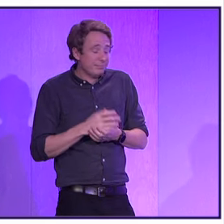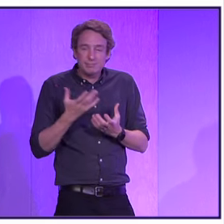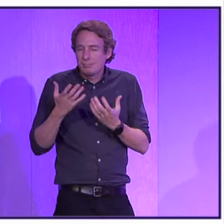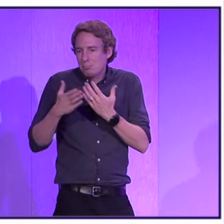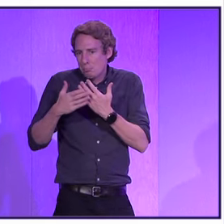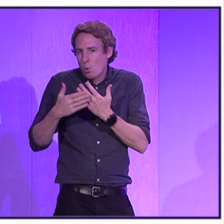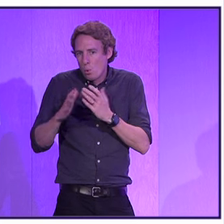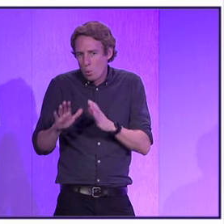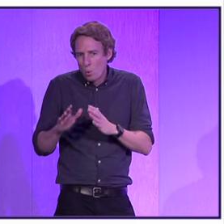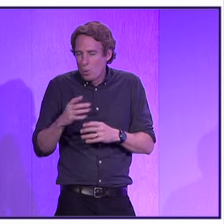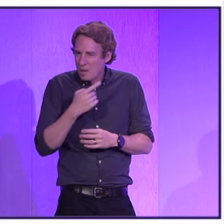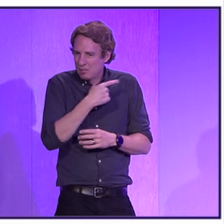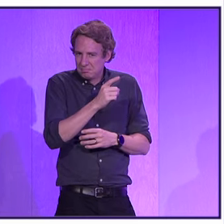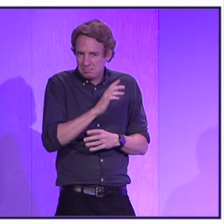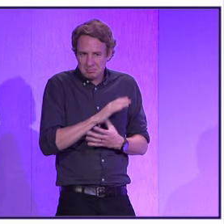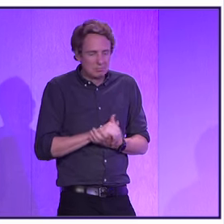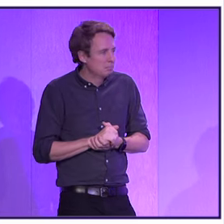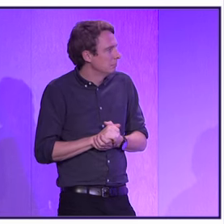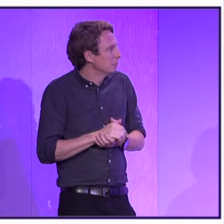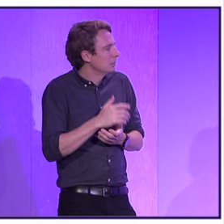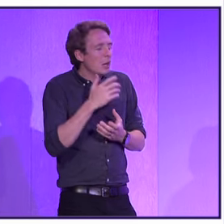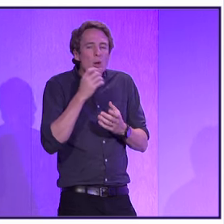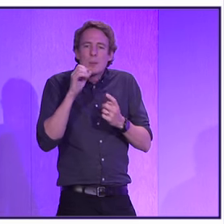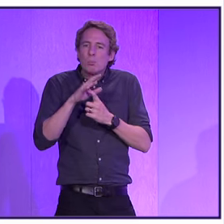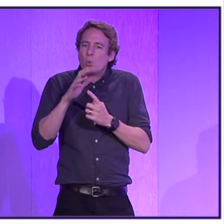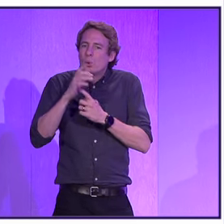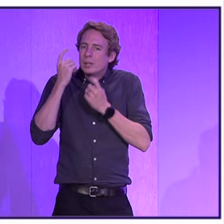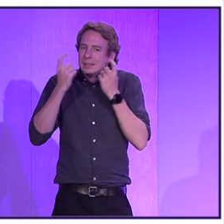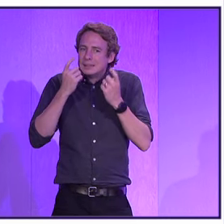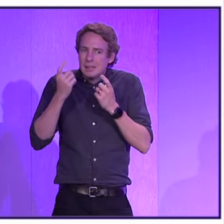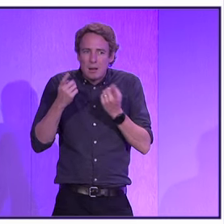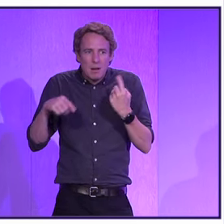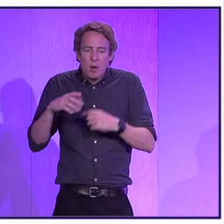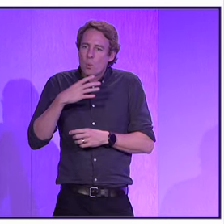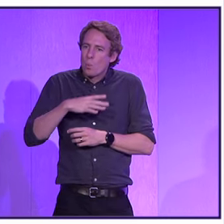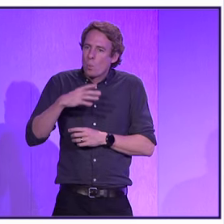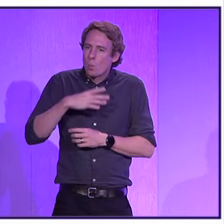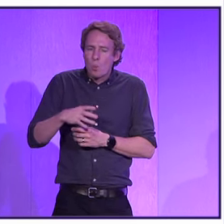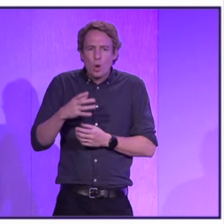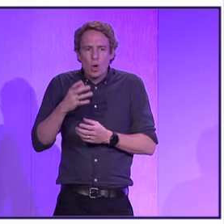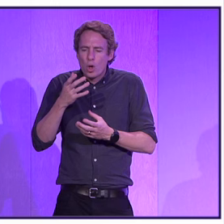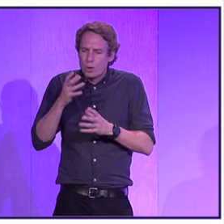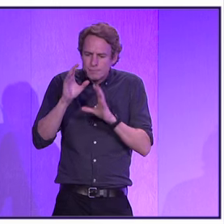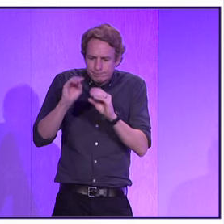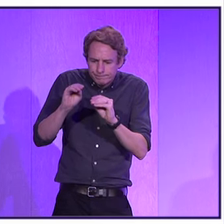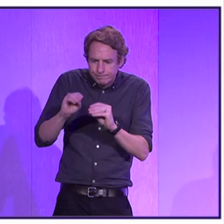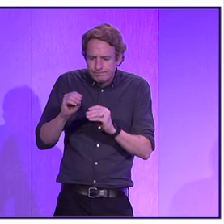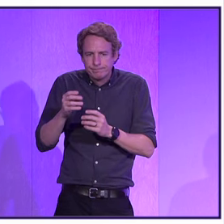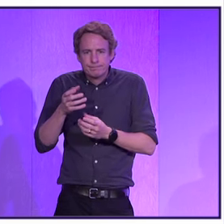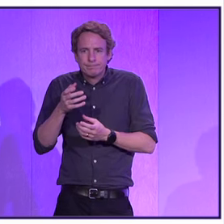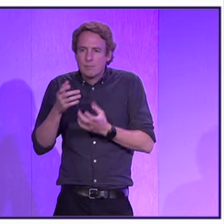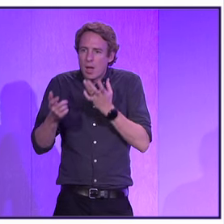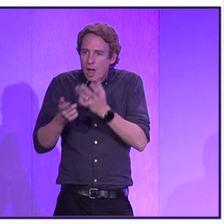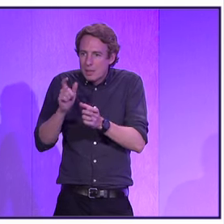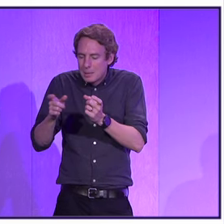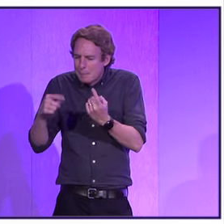besides. And this is really important to consider. If you're seeking to affect learning and change in other